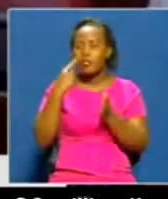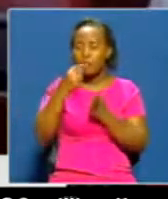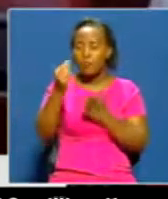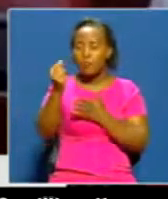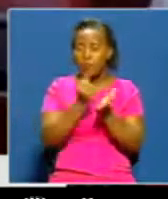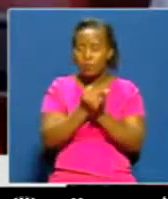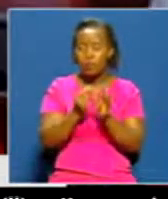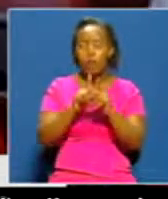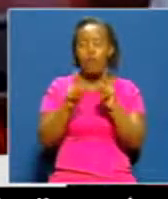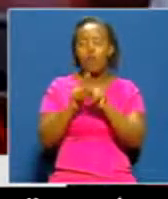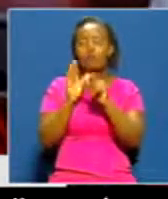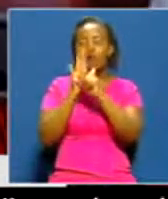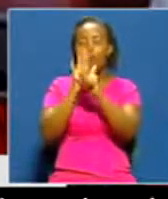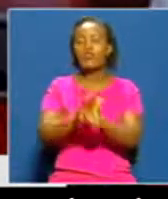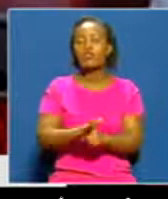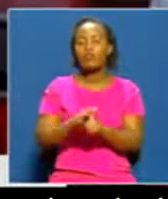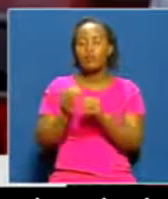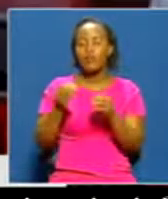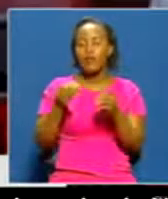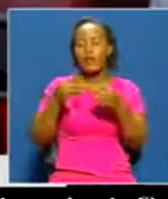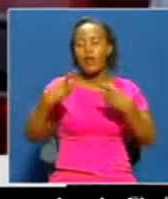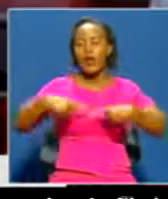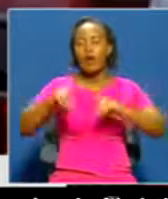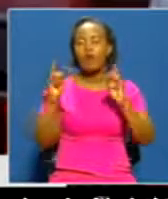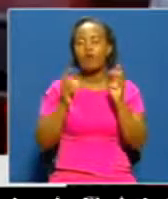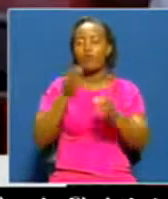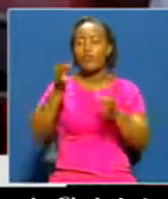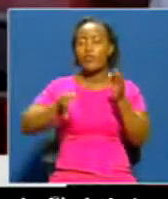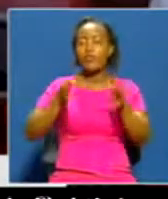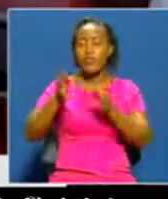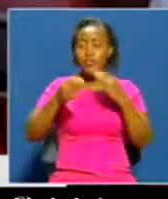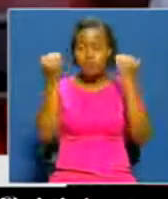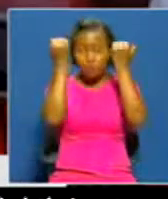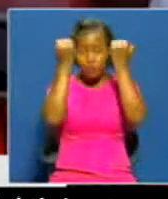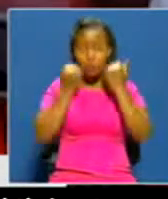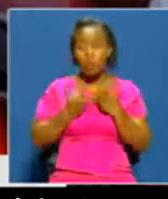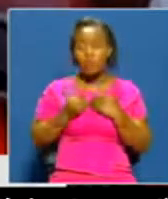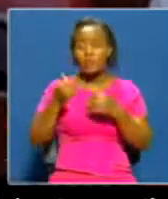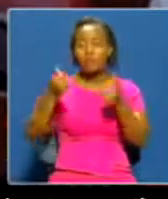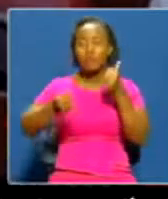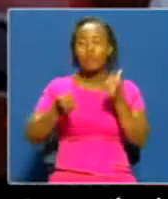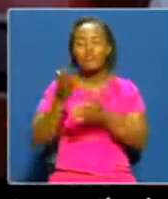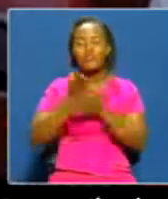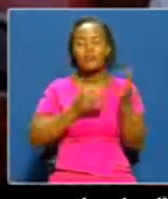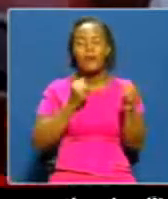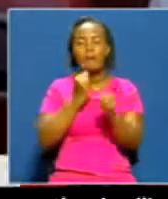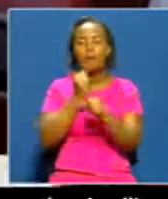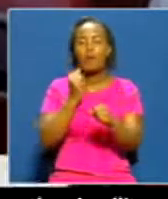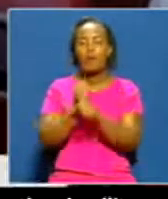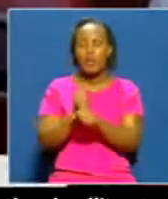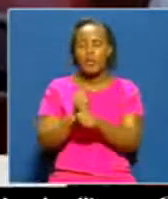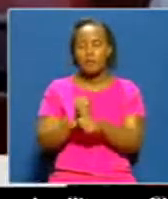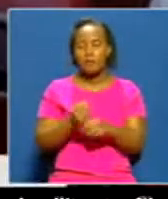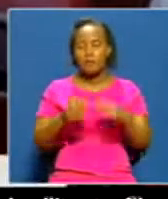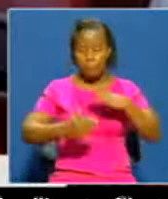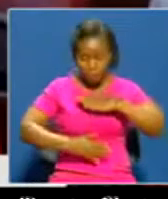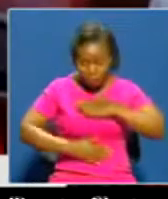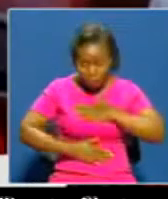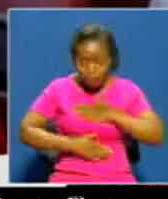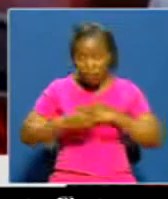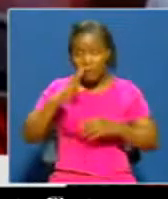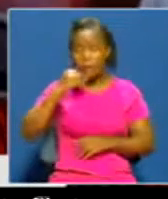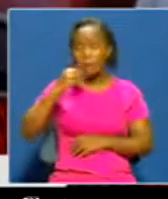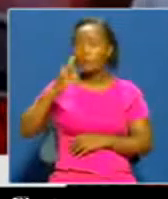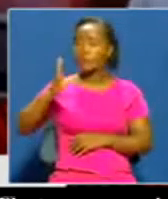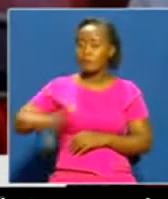the administration of justice by the courts in which some of them serve. Honorable Speaker,